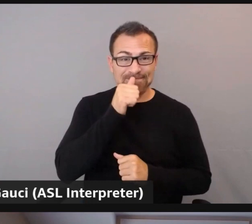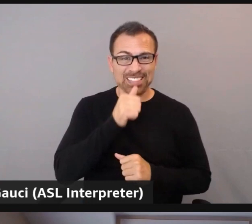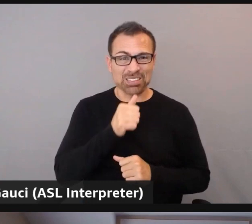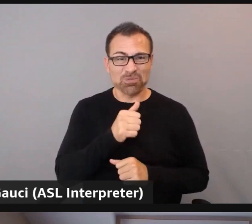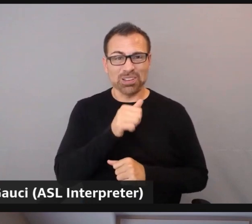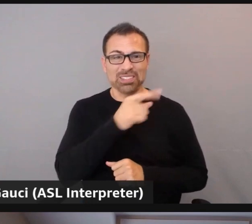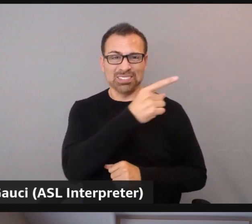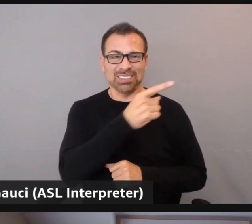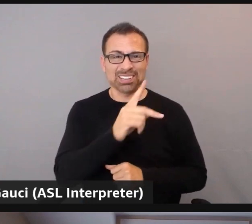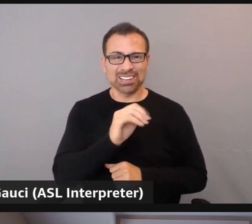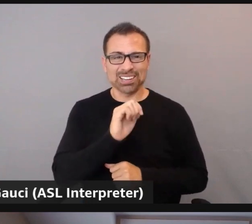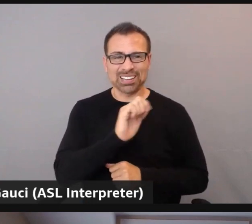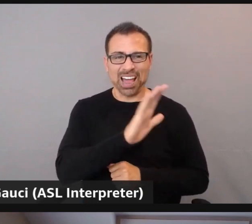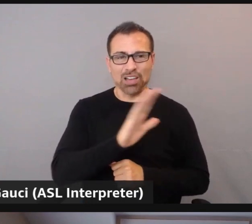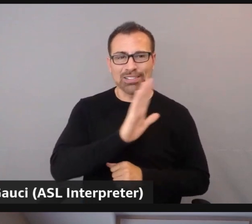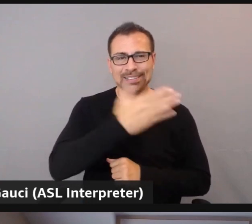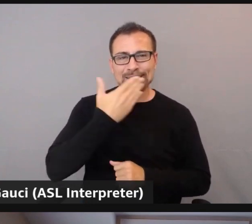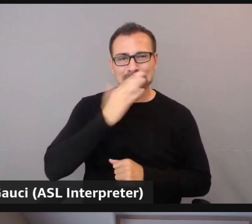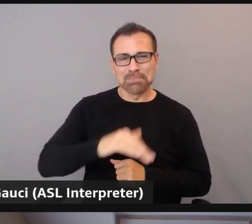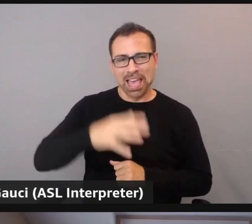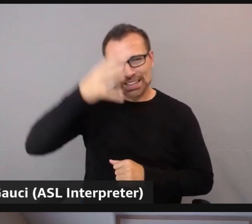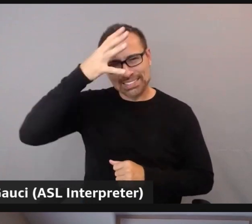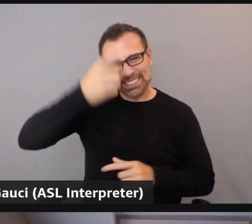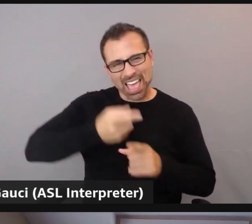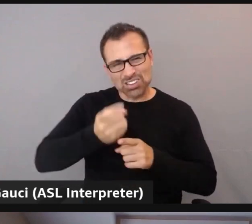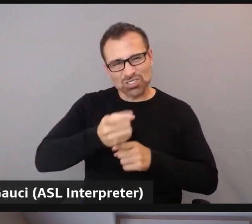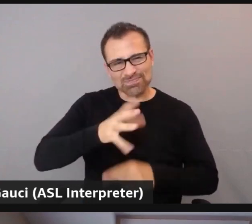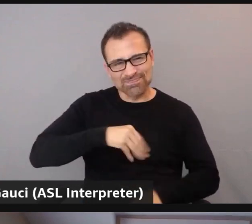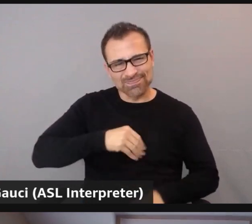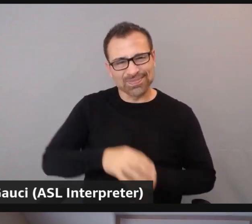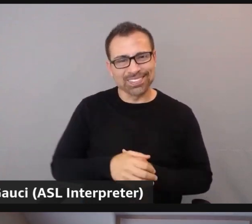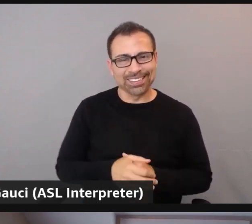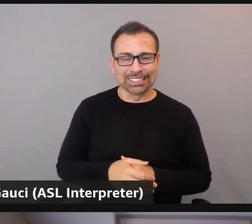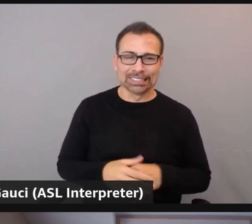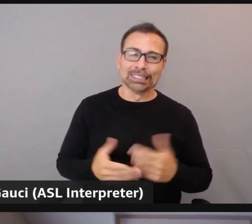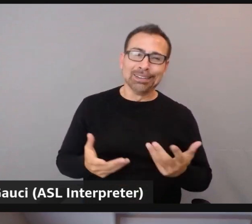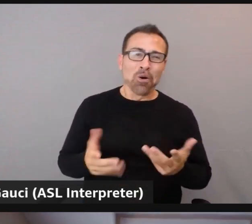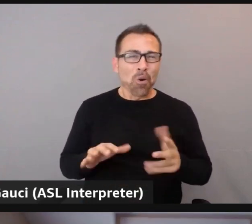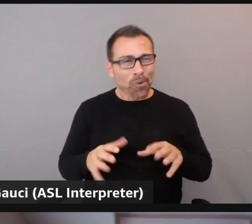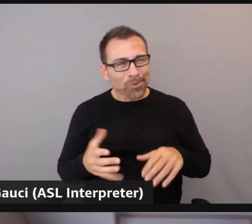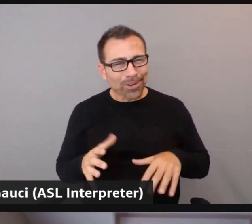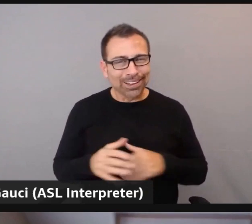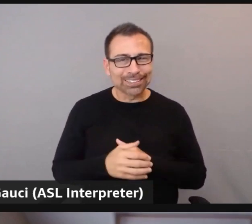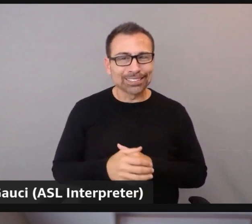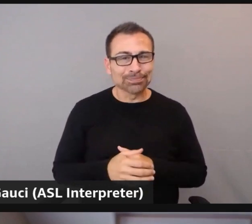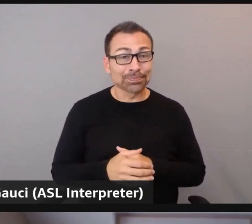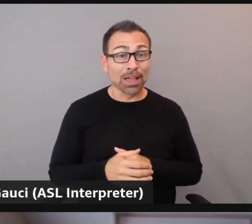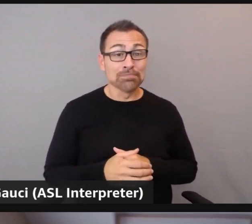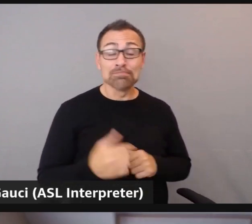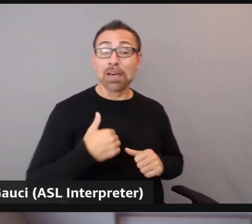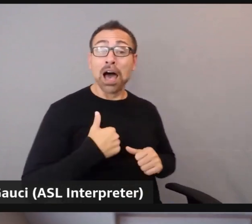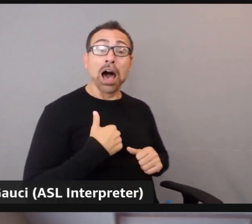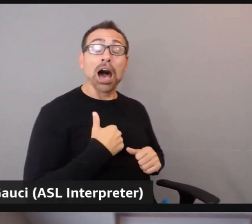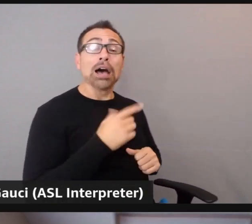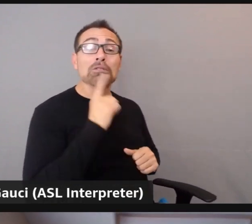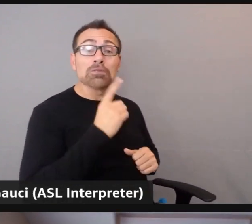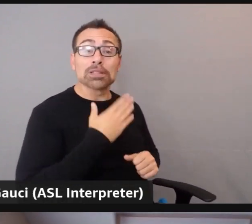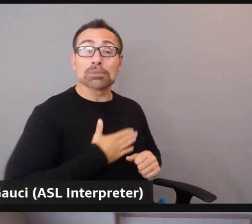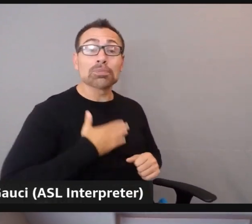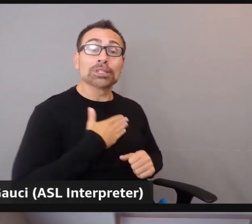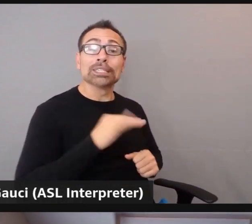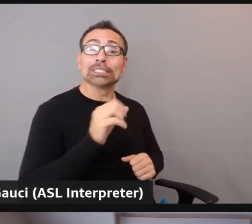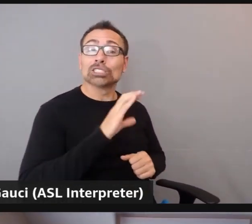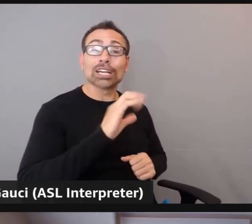jokes, as well. And well, I just appreciate that Jessica is here to help us understand how we can